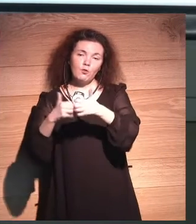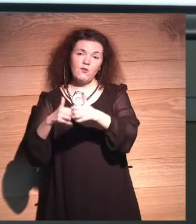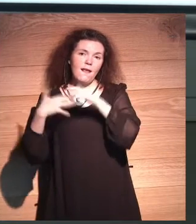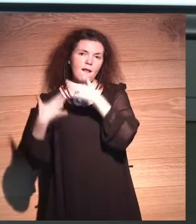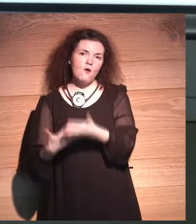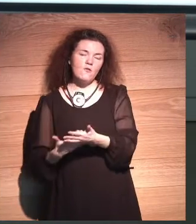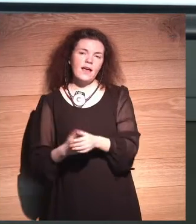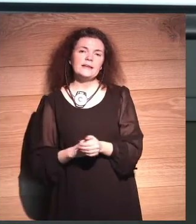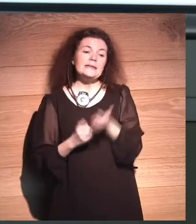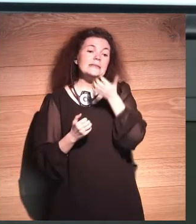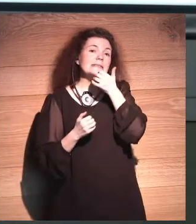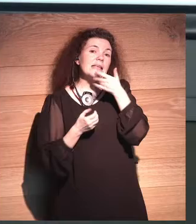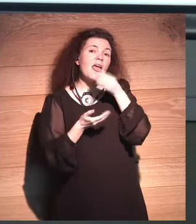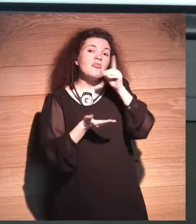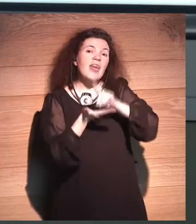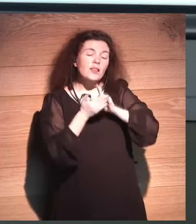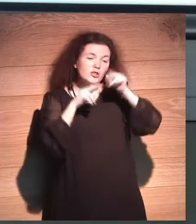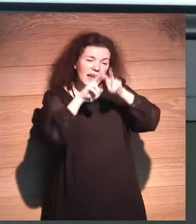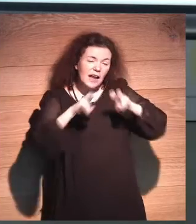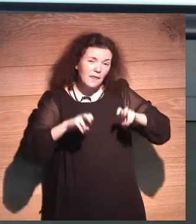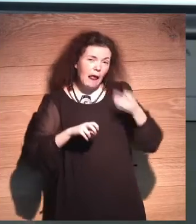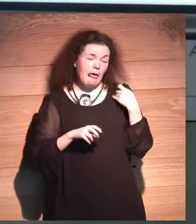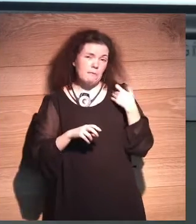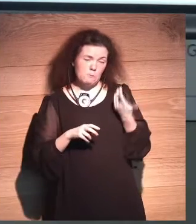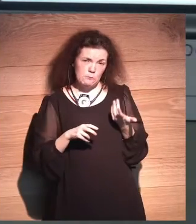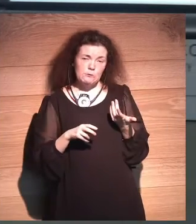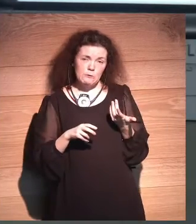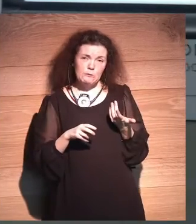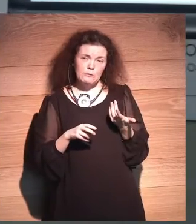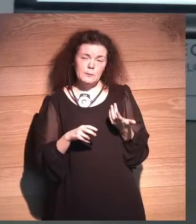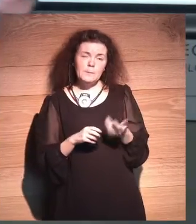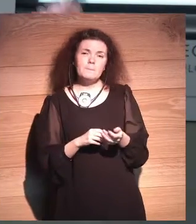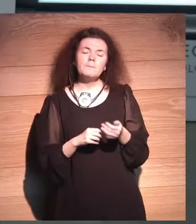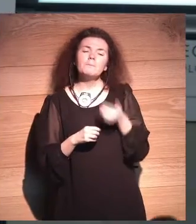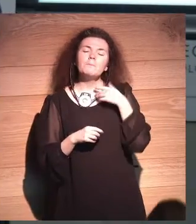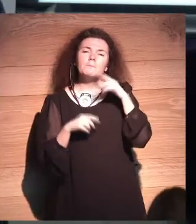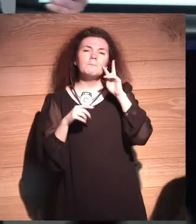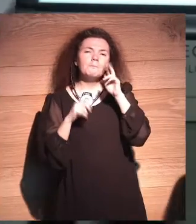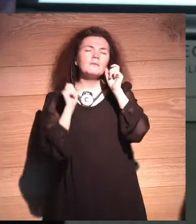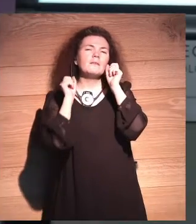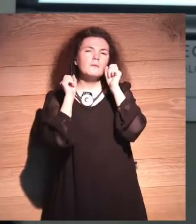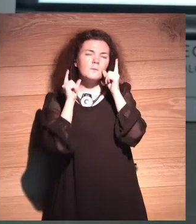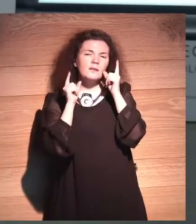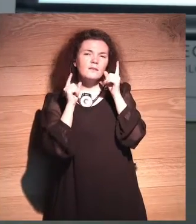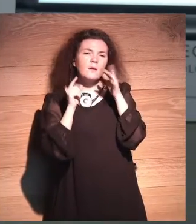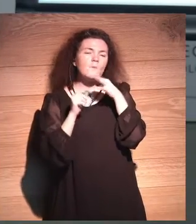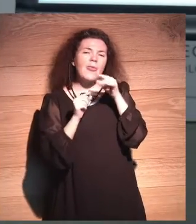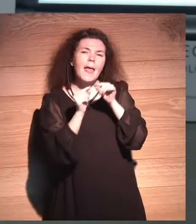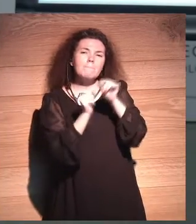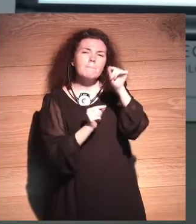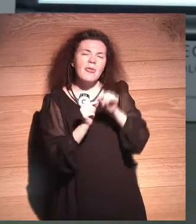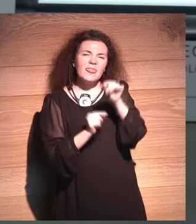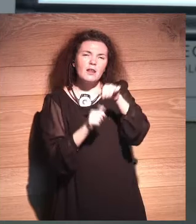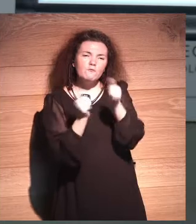data in a report from the Congressional Management Foundation that actually goes to measure what is the way in which citizen